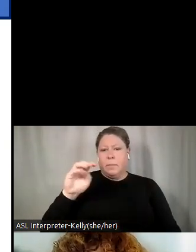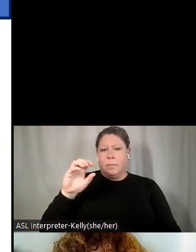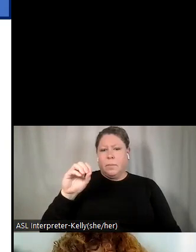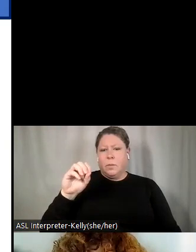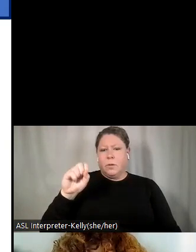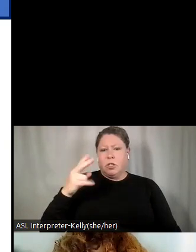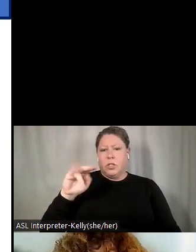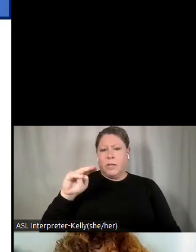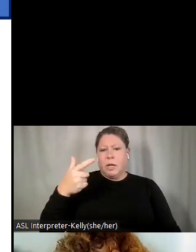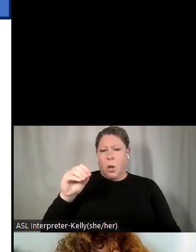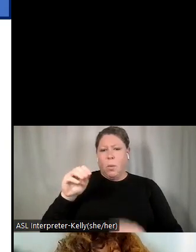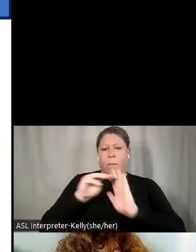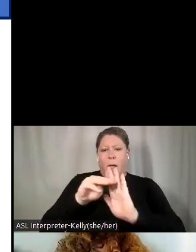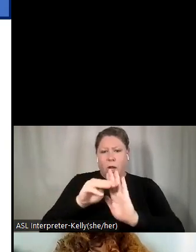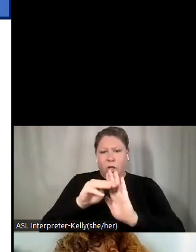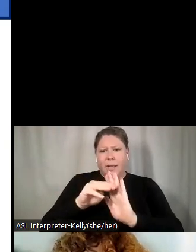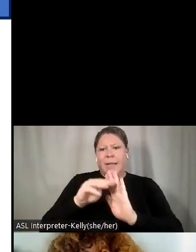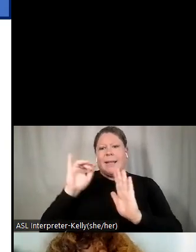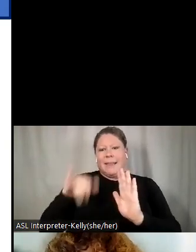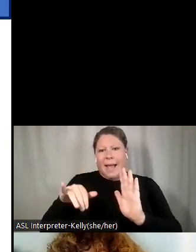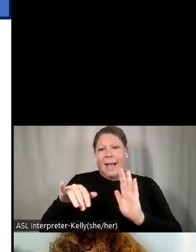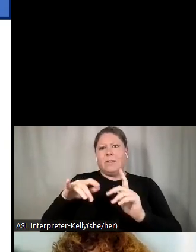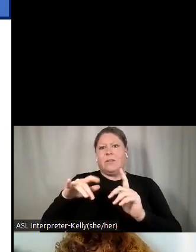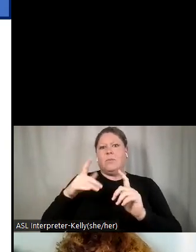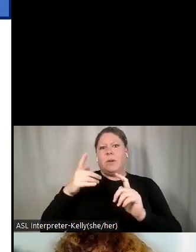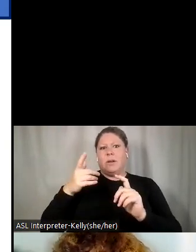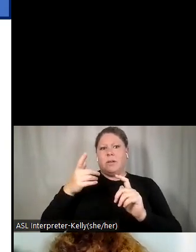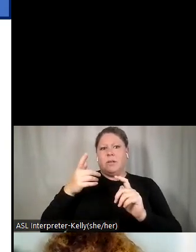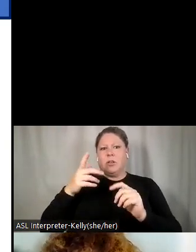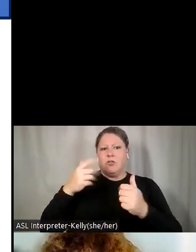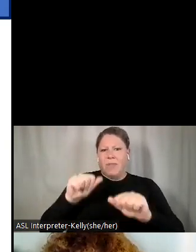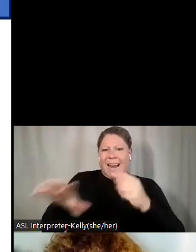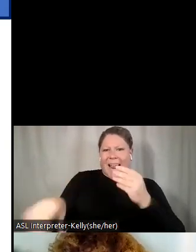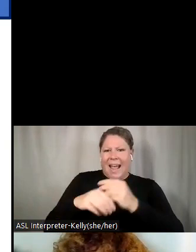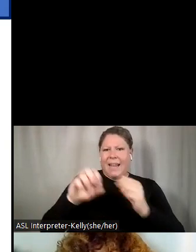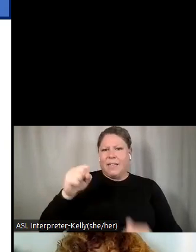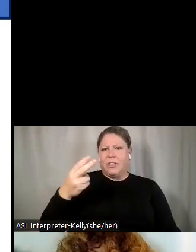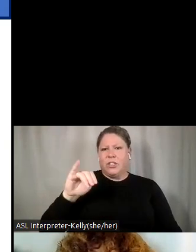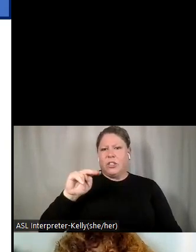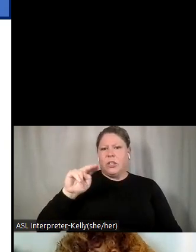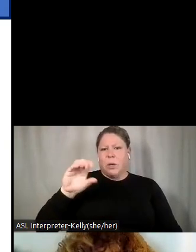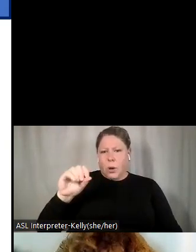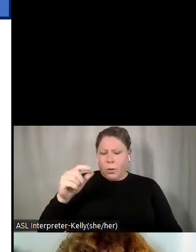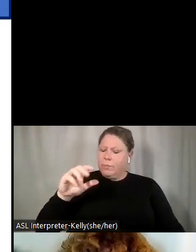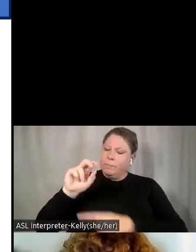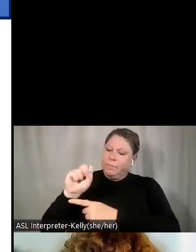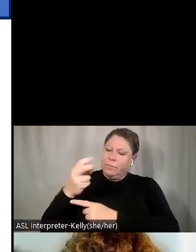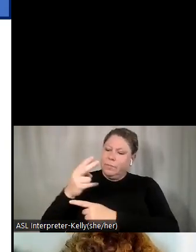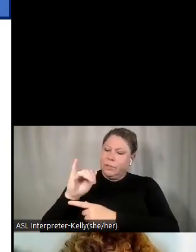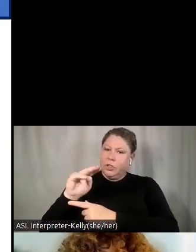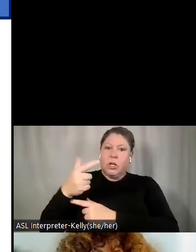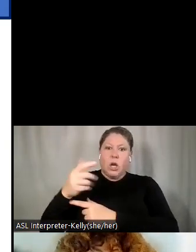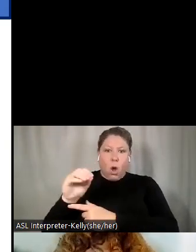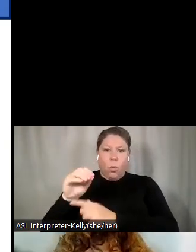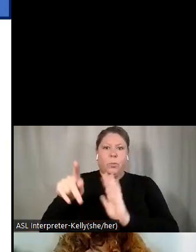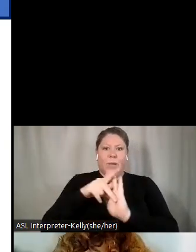Aragon in his design really started to layer in Shingo principles right from the very beginning. People didn't know when they saw the compass